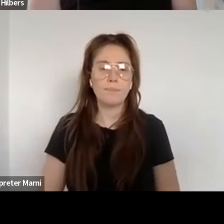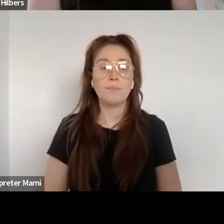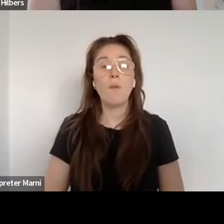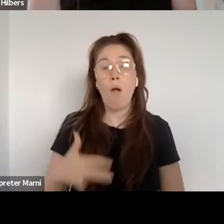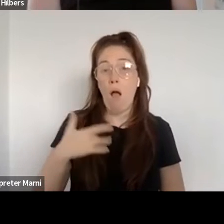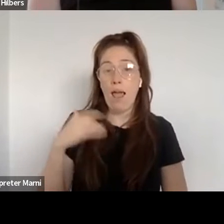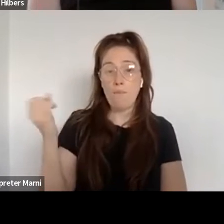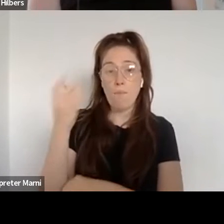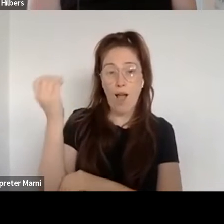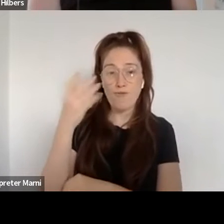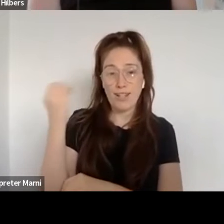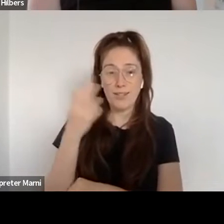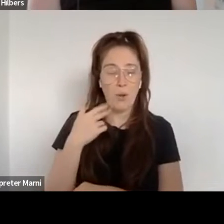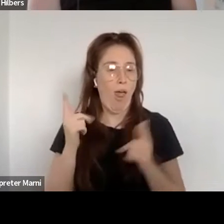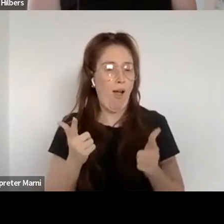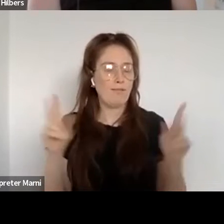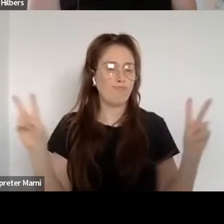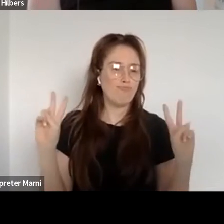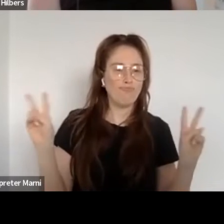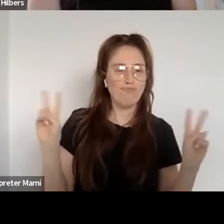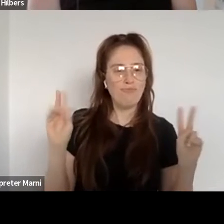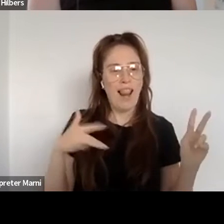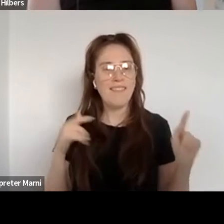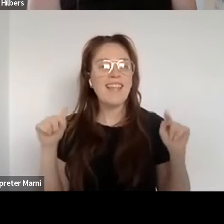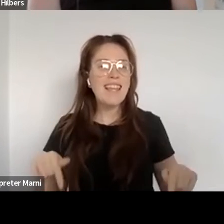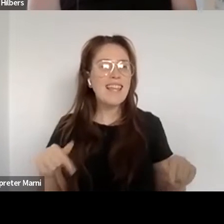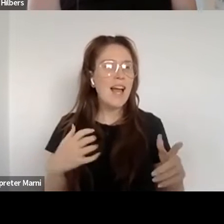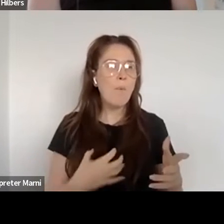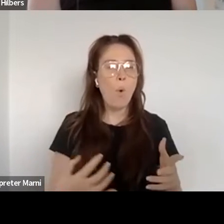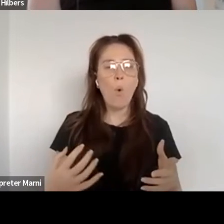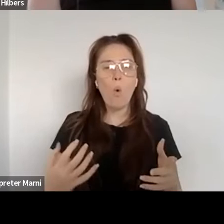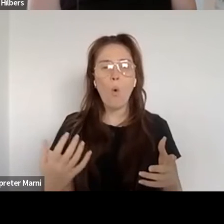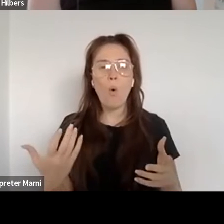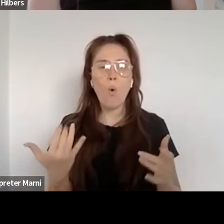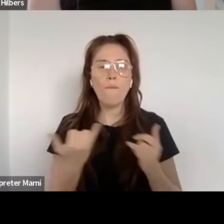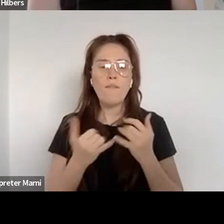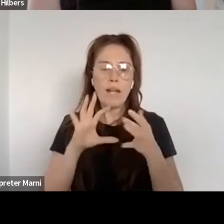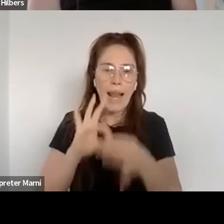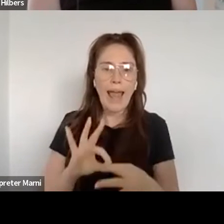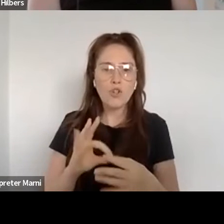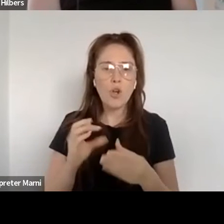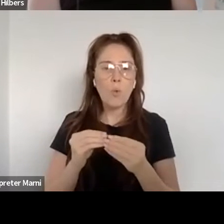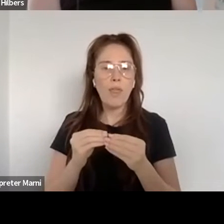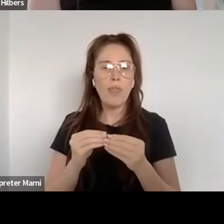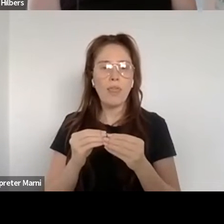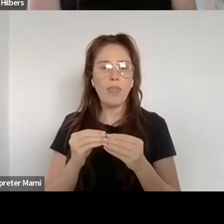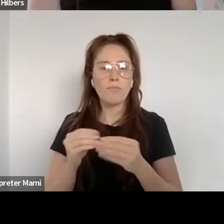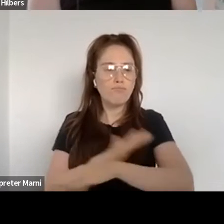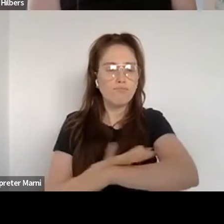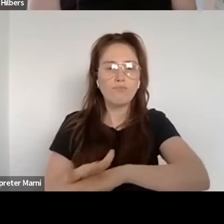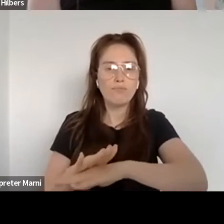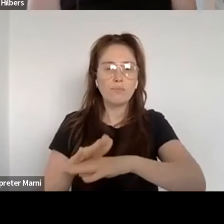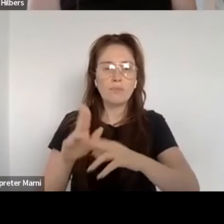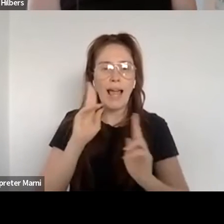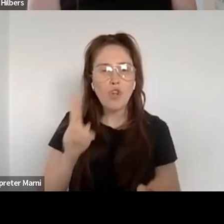of hippies, full of feminists and people a bit more in connection to nature because we're living in it so